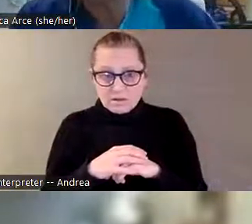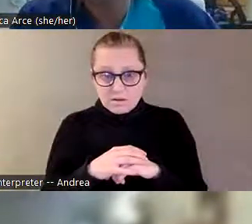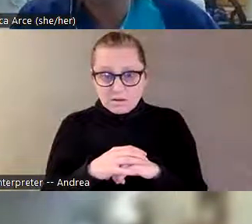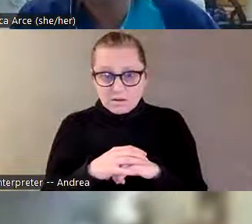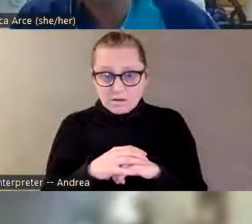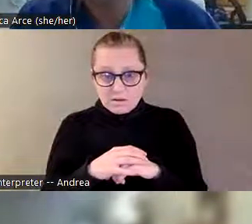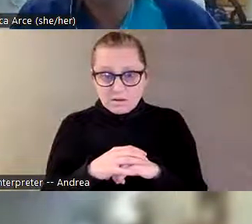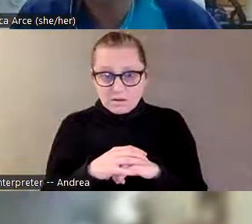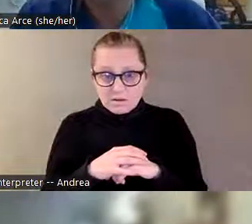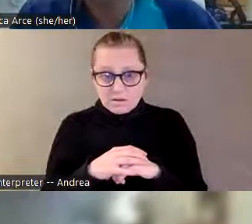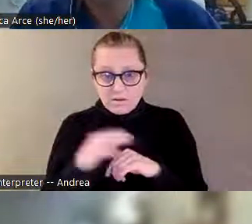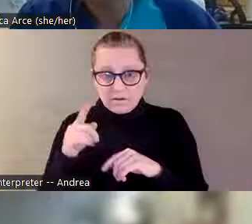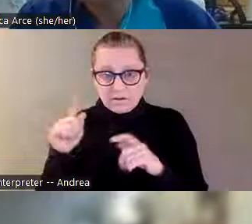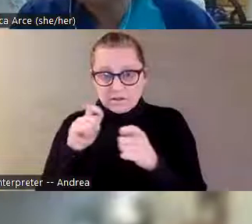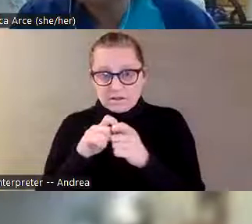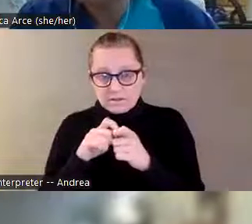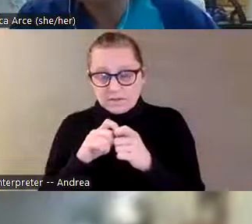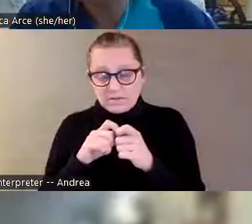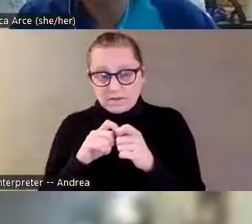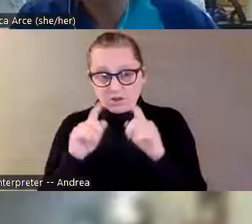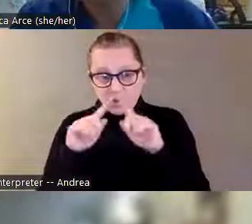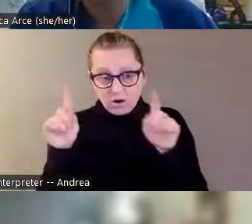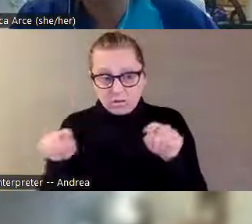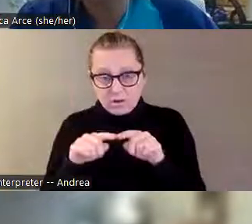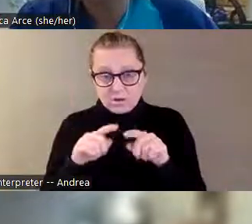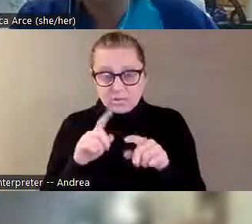of this particular document, but